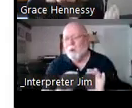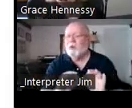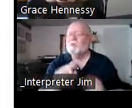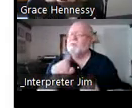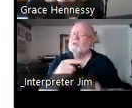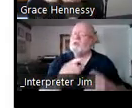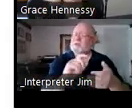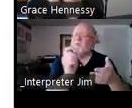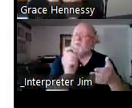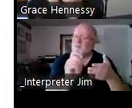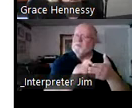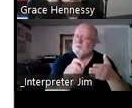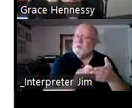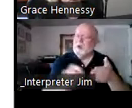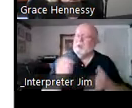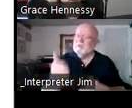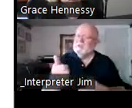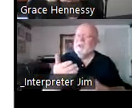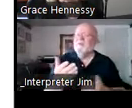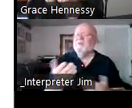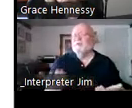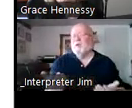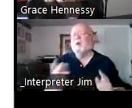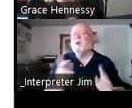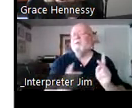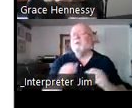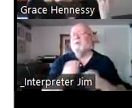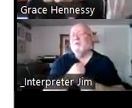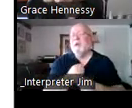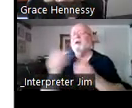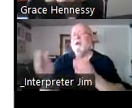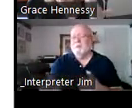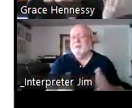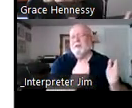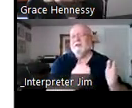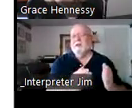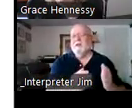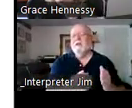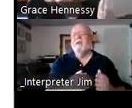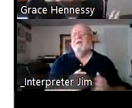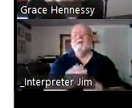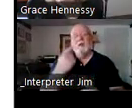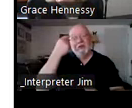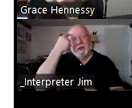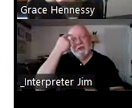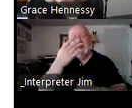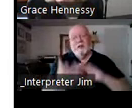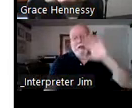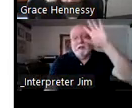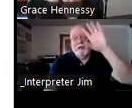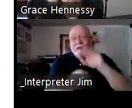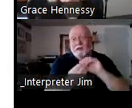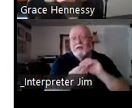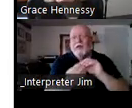you can write it out for people to make the plans. So again, sort of really thinking comprehensively about screening and assessing